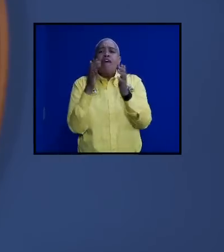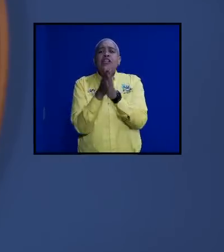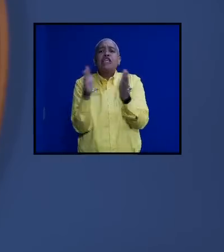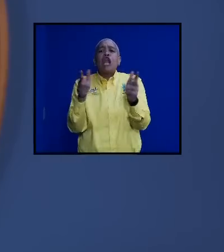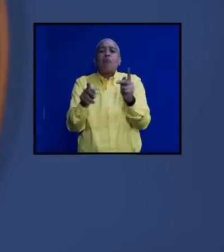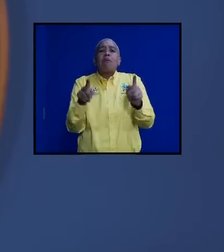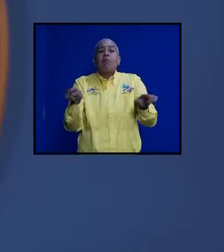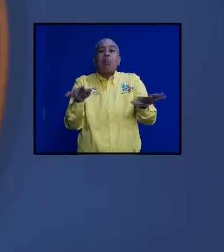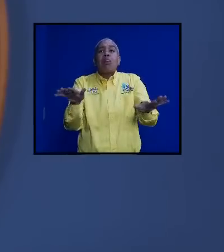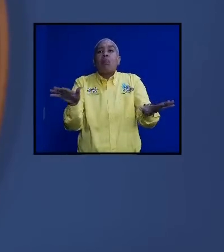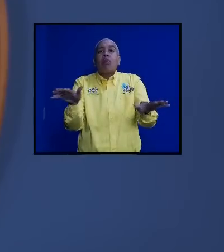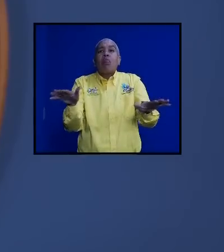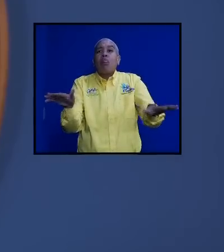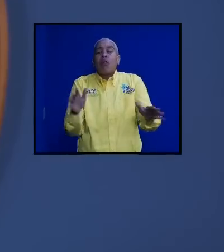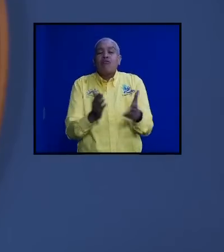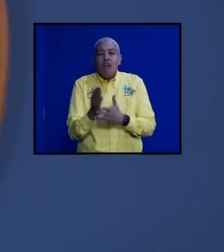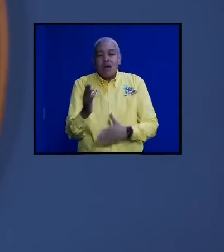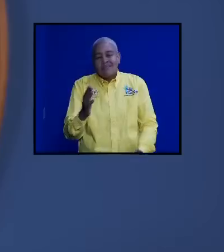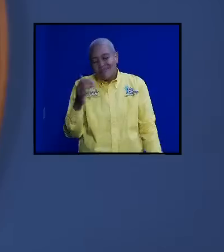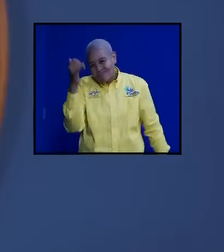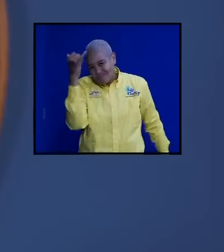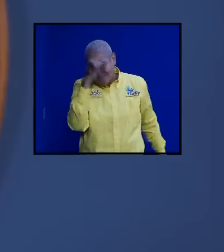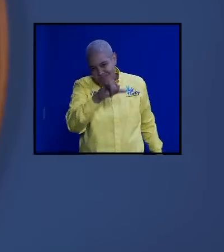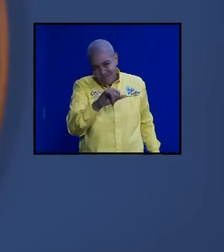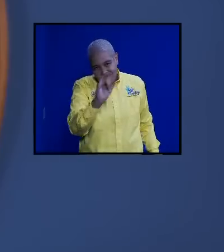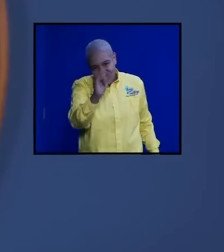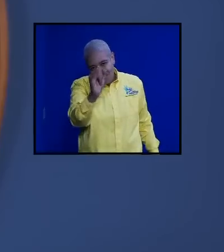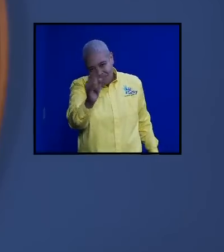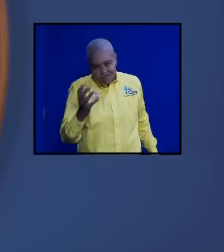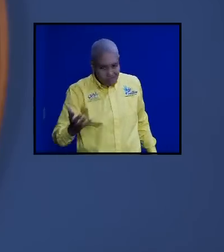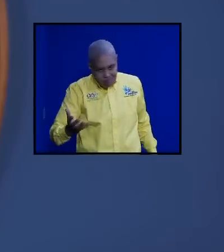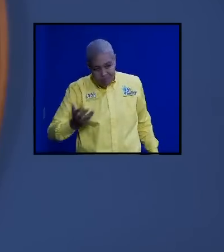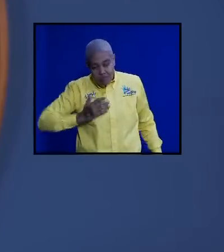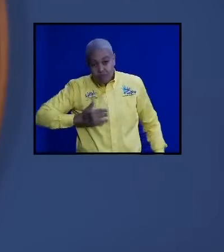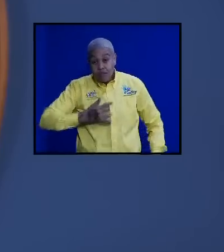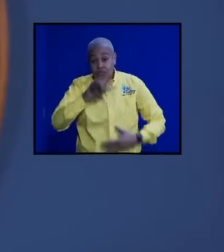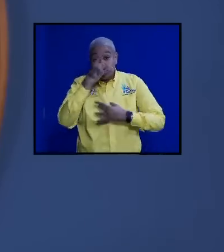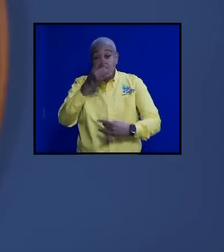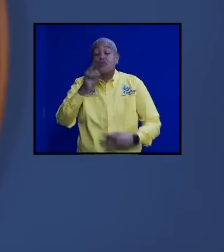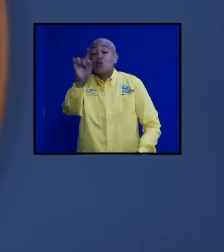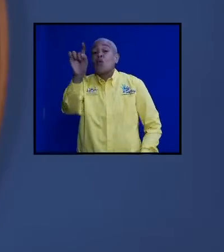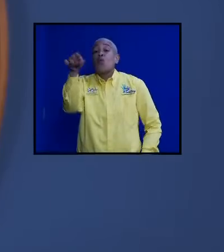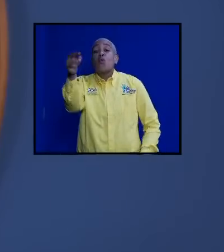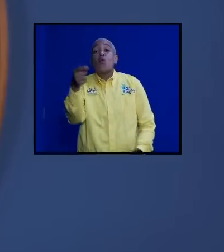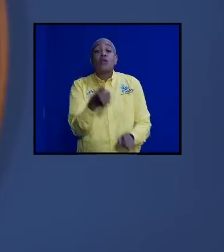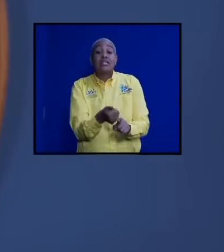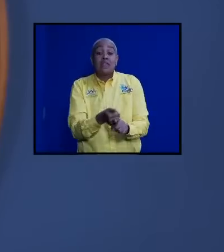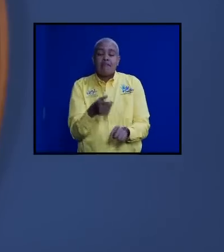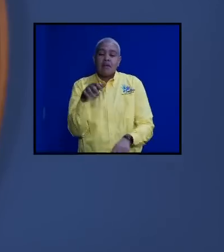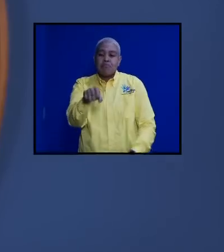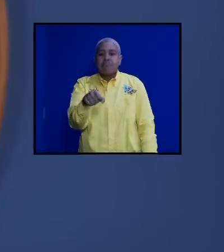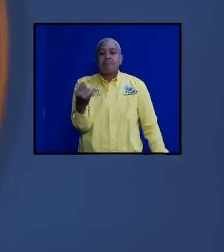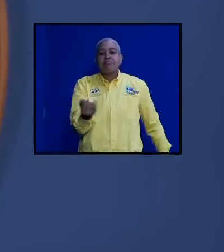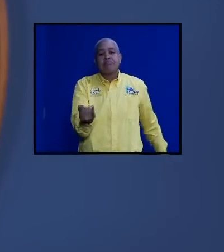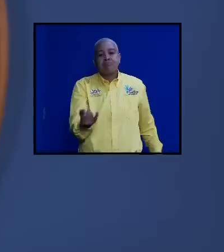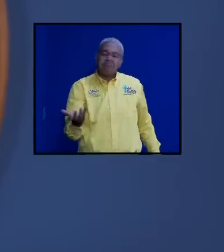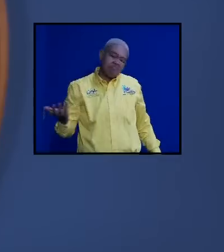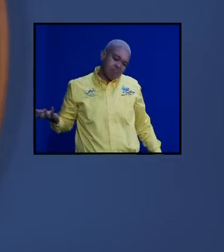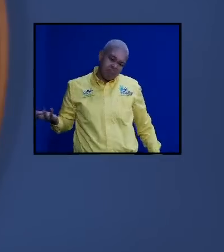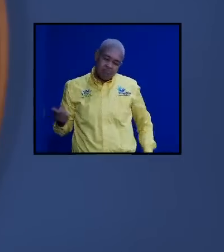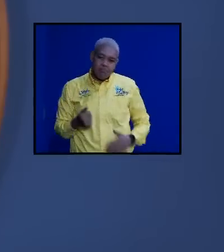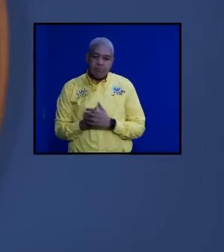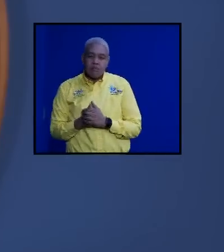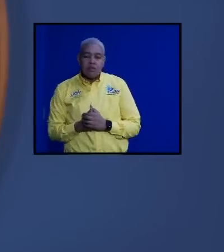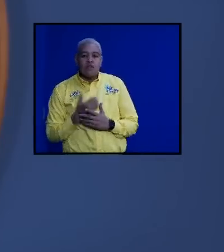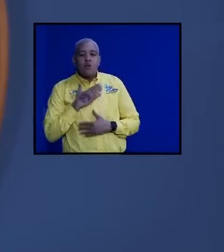citizenry of their rights. Nonsense. Our interest is only getting the criminals.